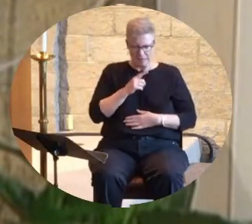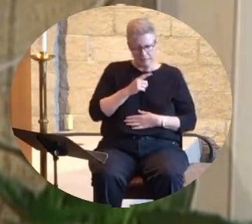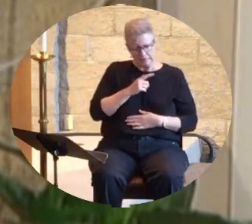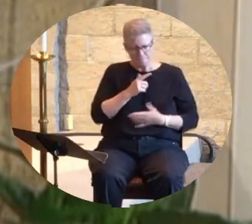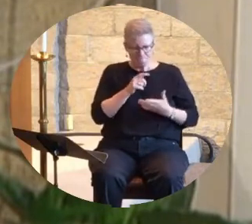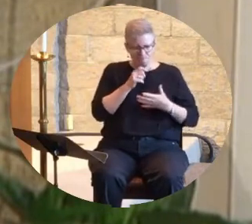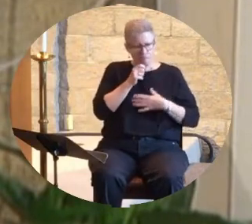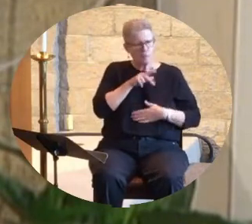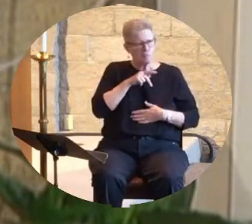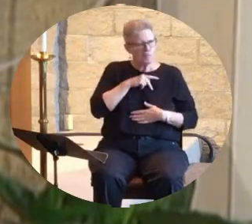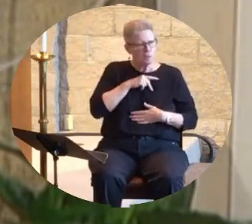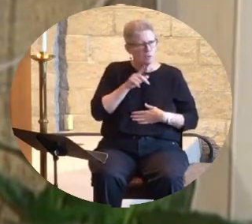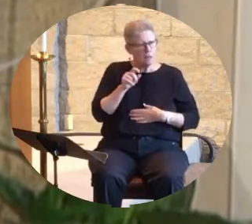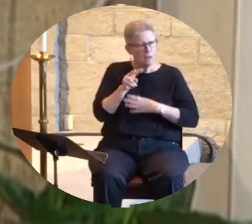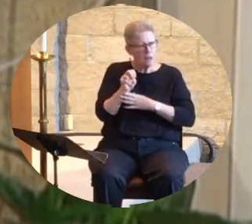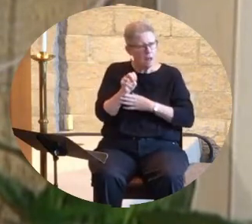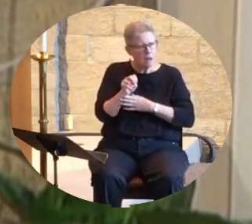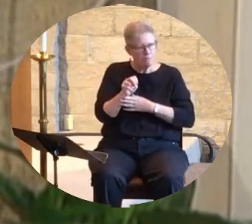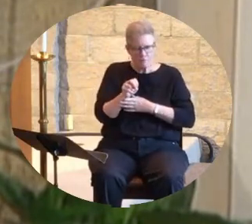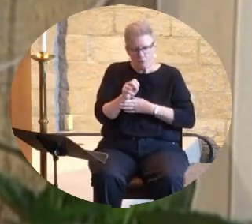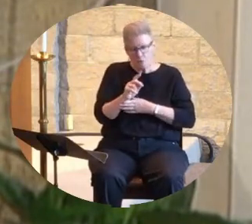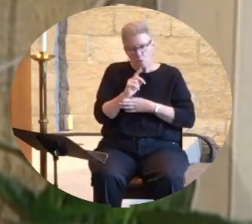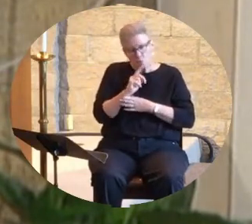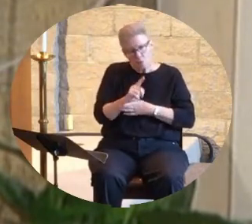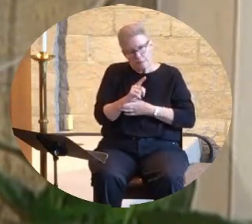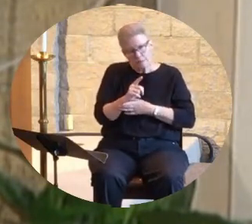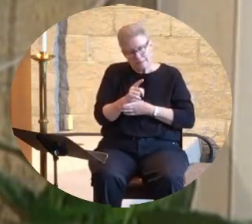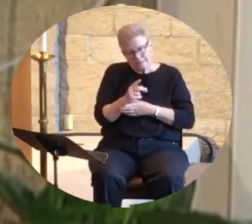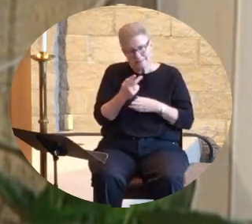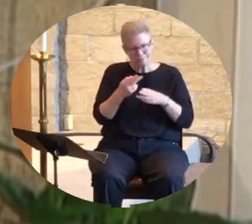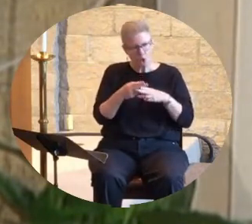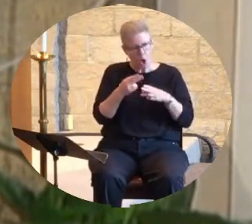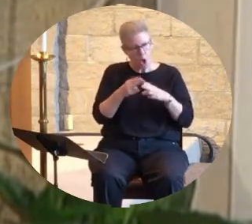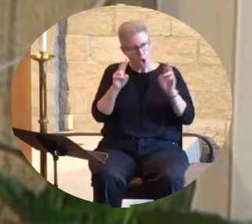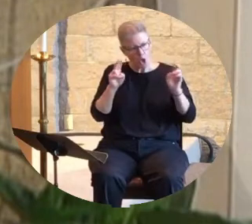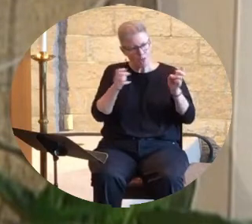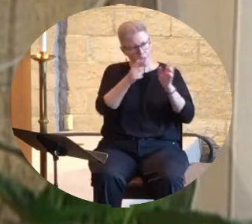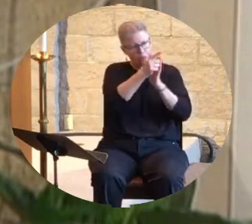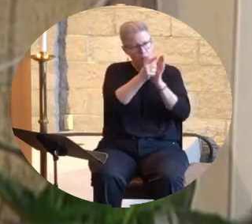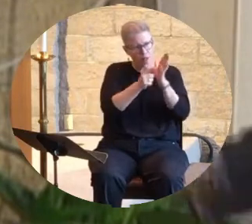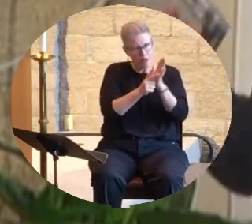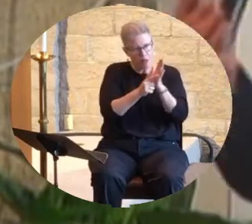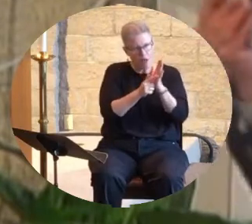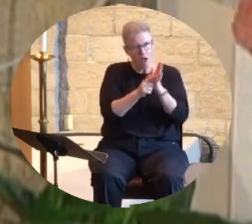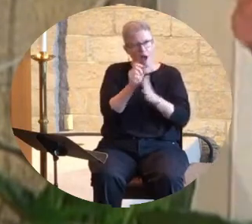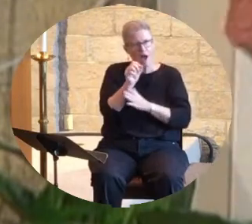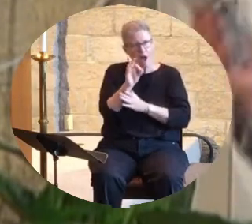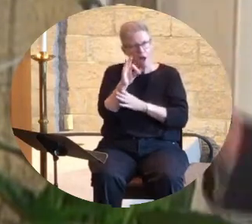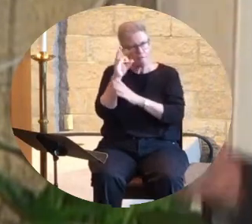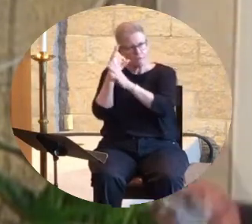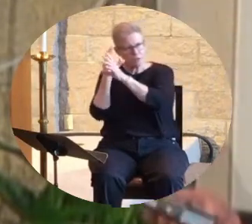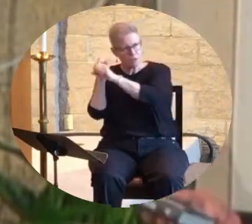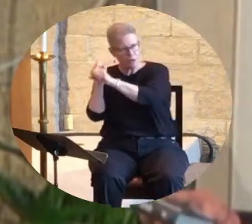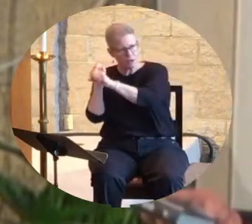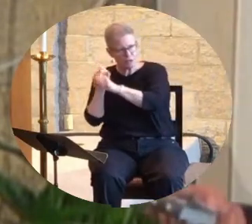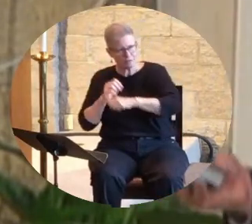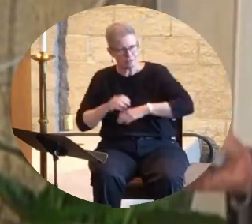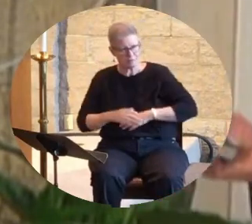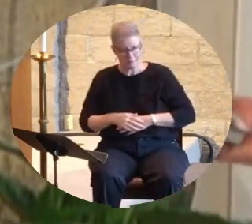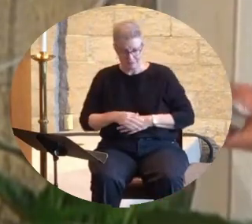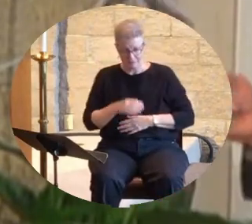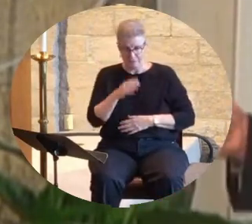to as the law of attraction. The law of attraction. Even gravity itself